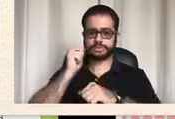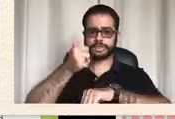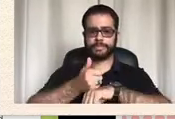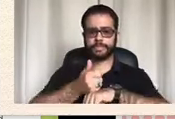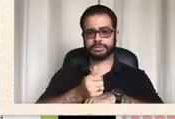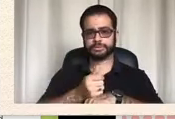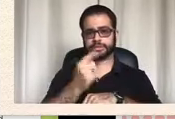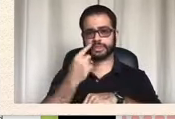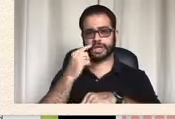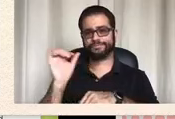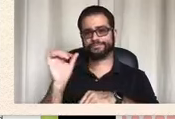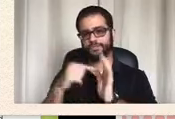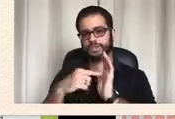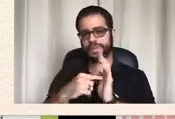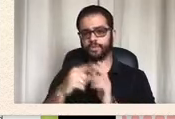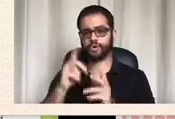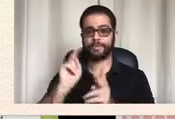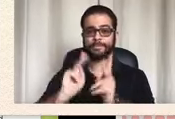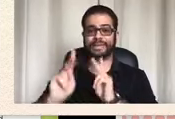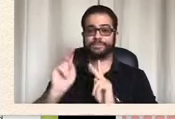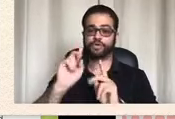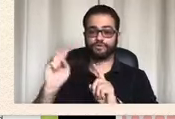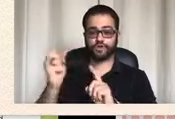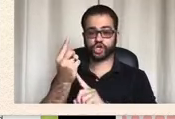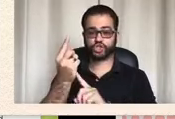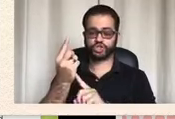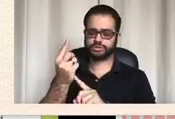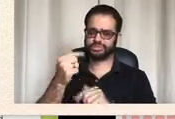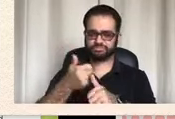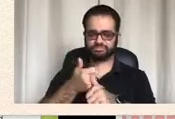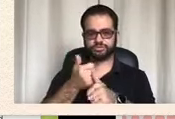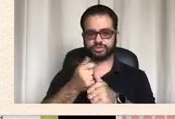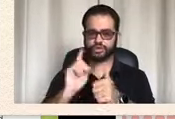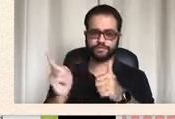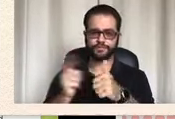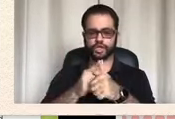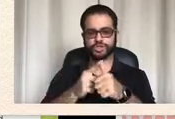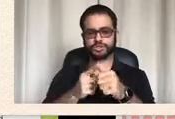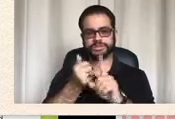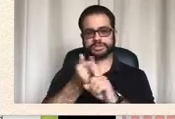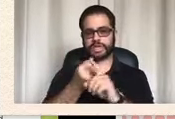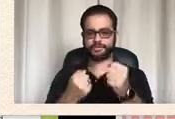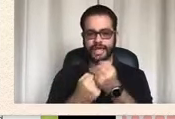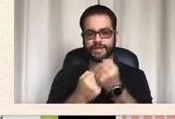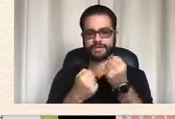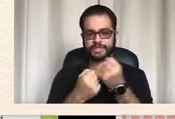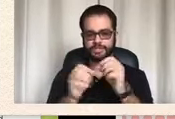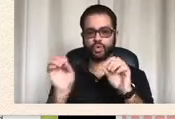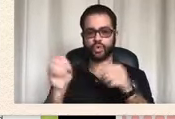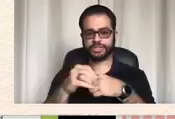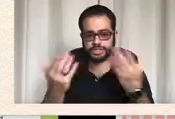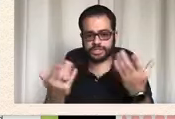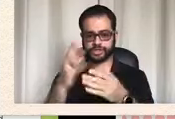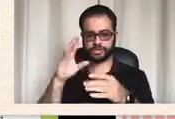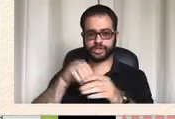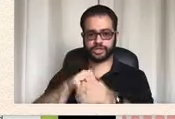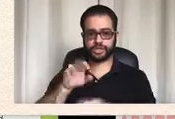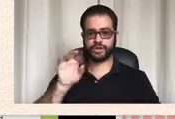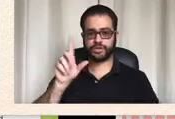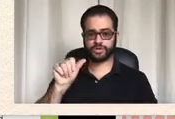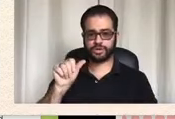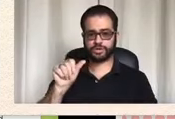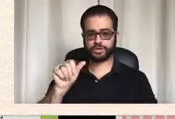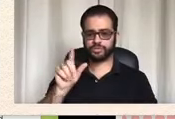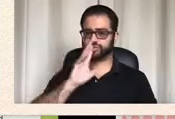First. They were one of the very first self-advocacy organizations in Florida, well before